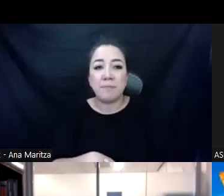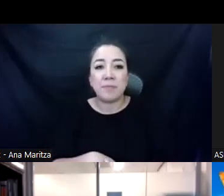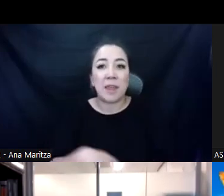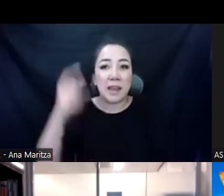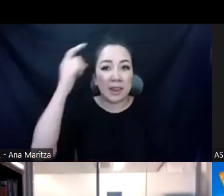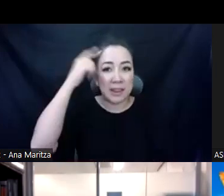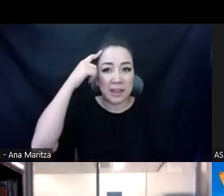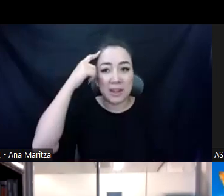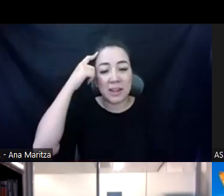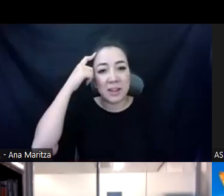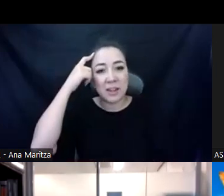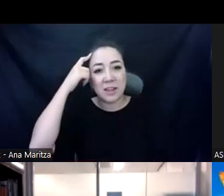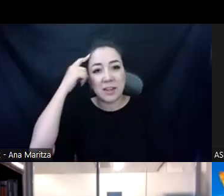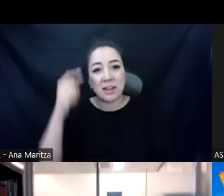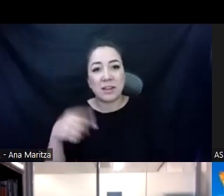there are